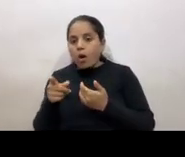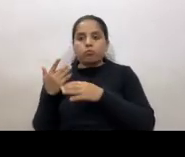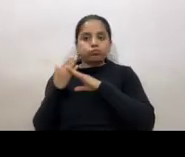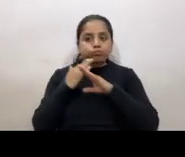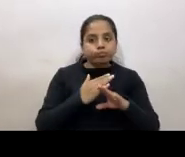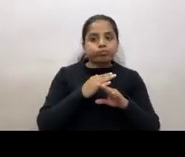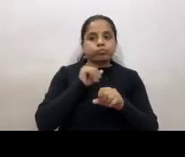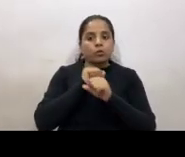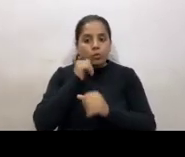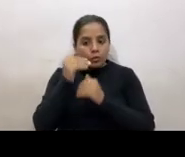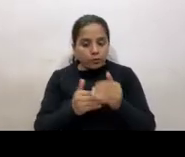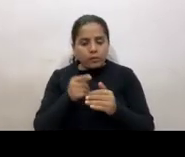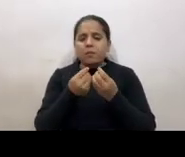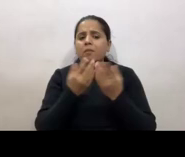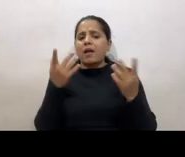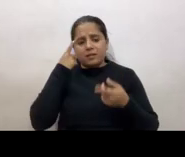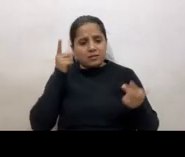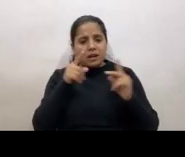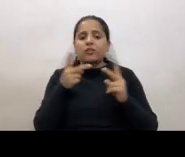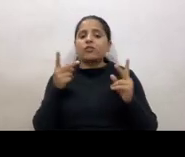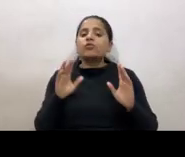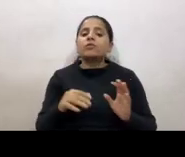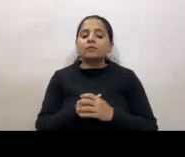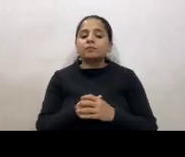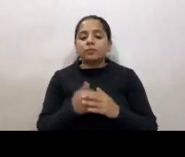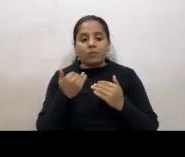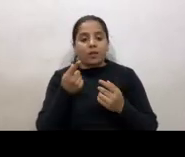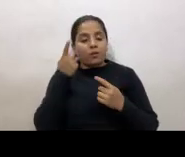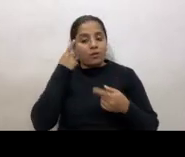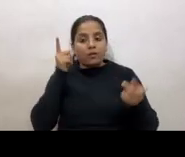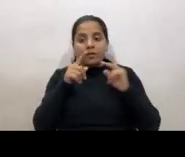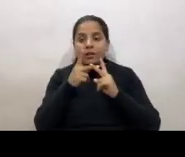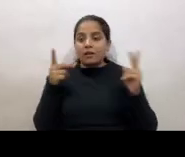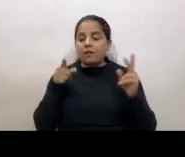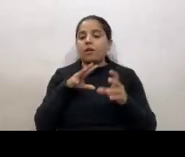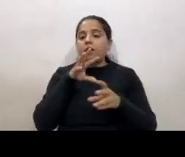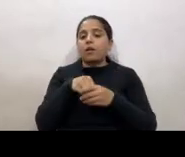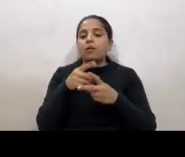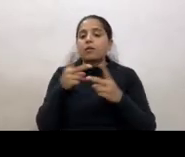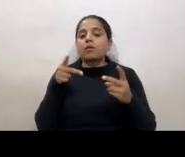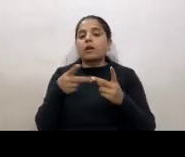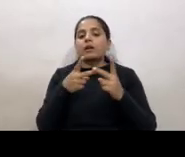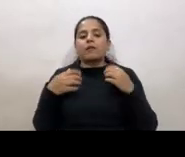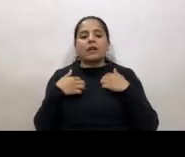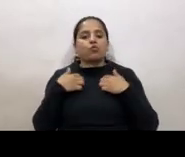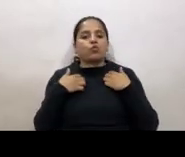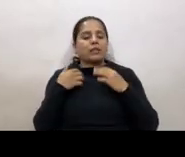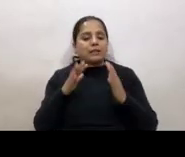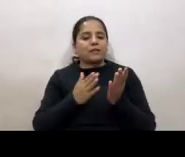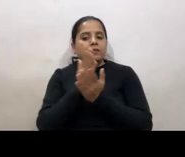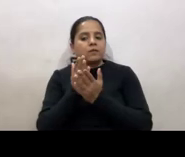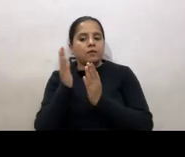stage. So see, there are so many strategies. Now, these strategies involve a very, very interesting phenomenon